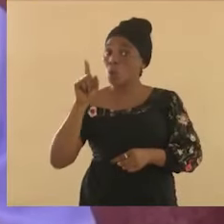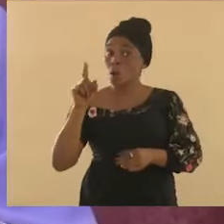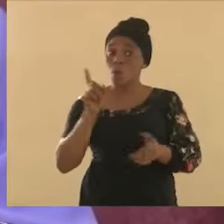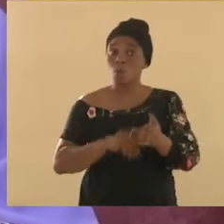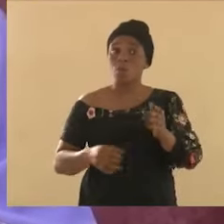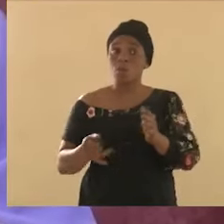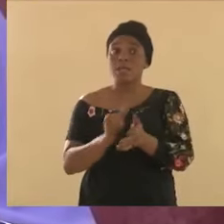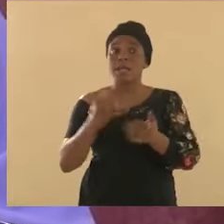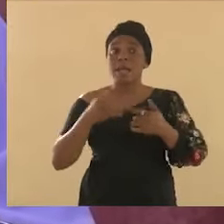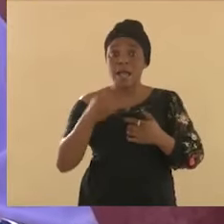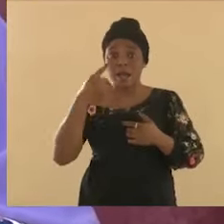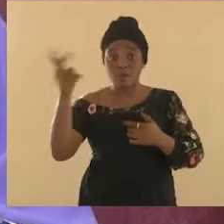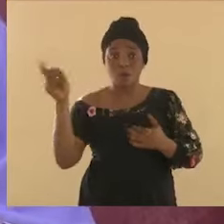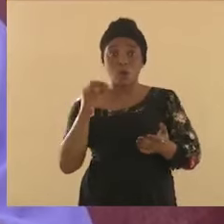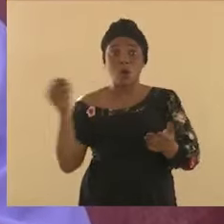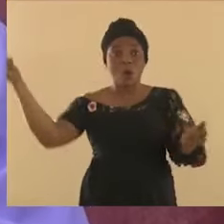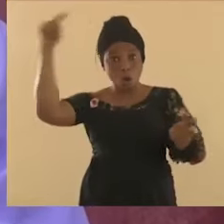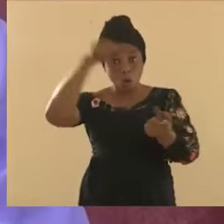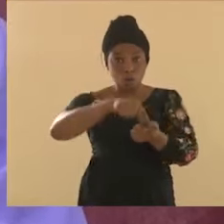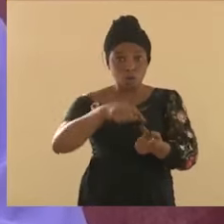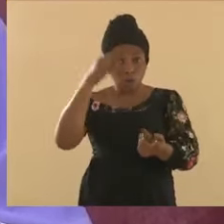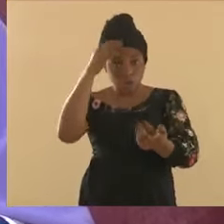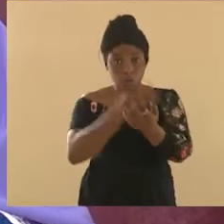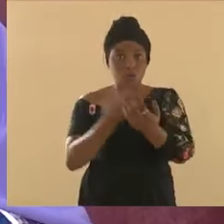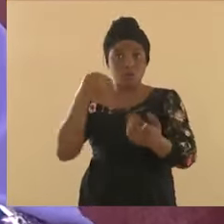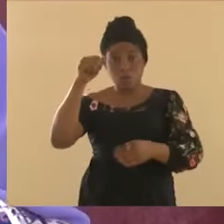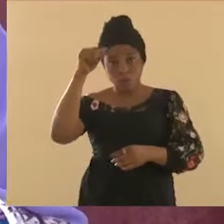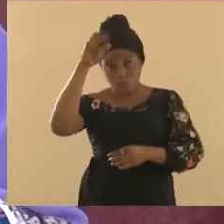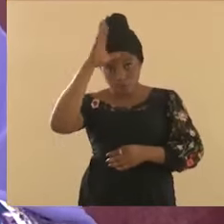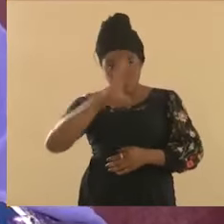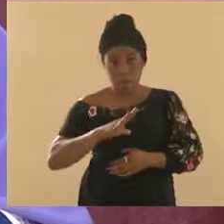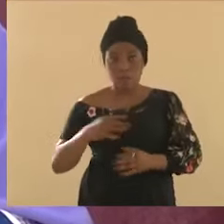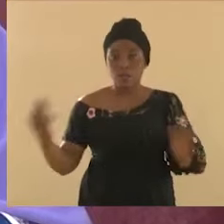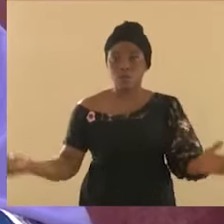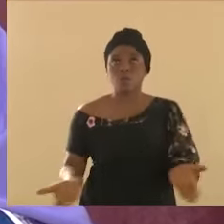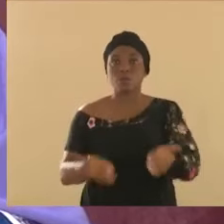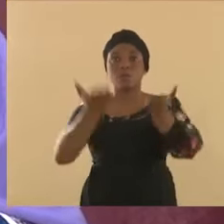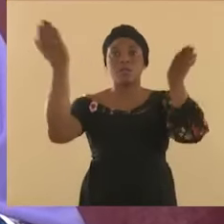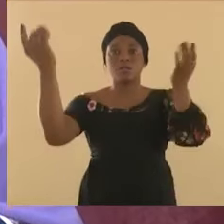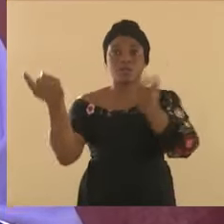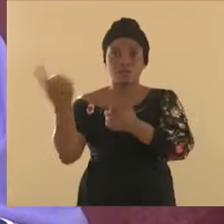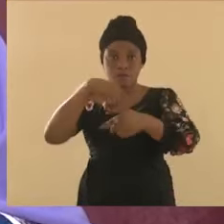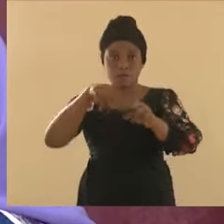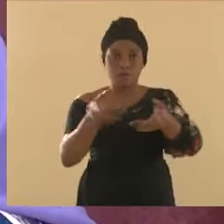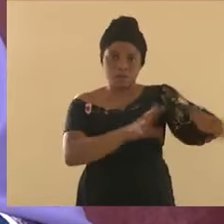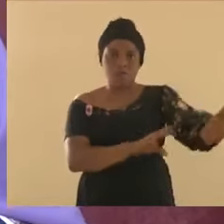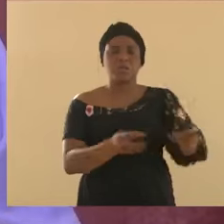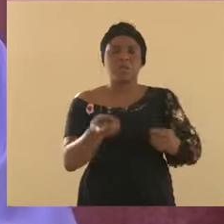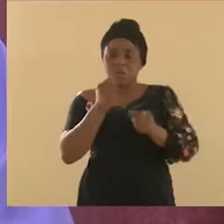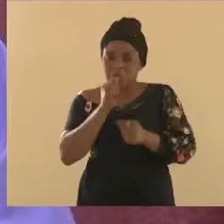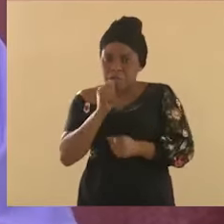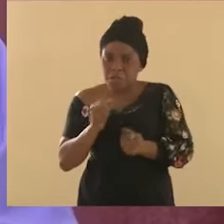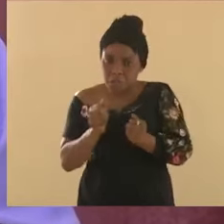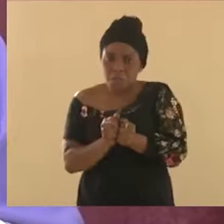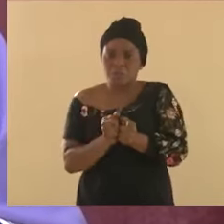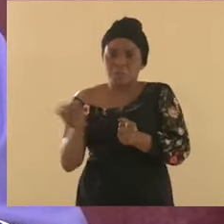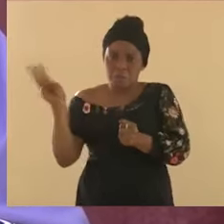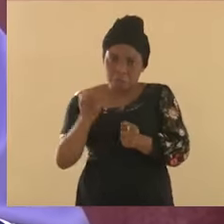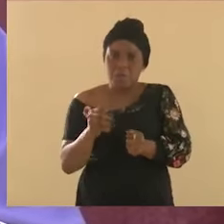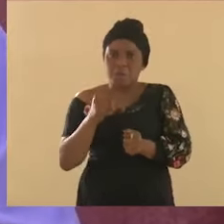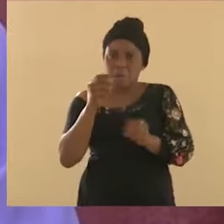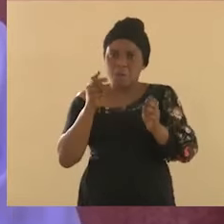no one what they had seen, until the Son of Man should have risen from the dead. So they kept the matter to